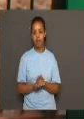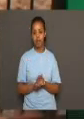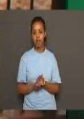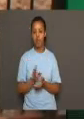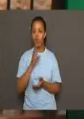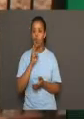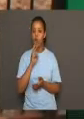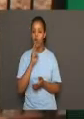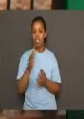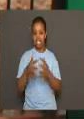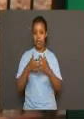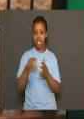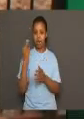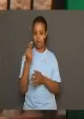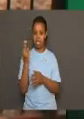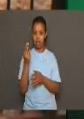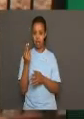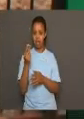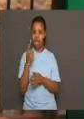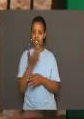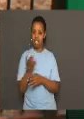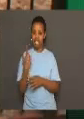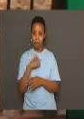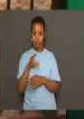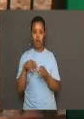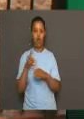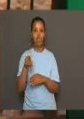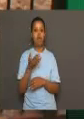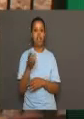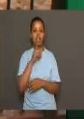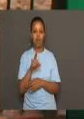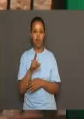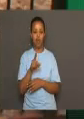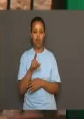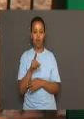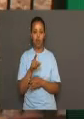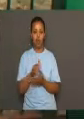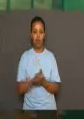Using water as a tool seems like something we would do on a good day.